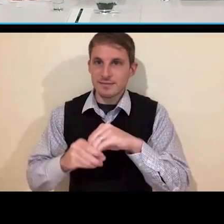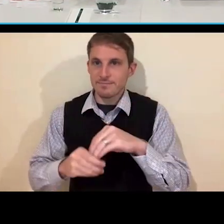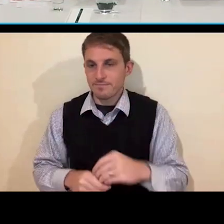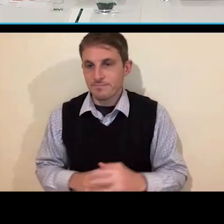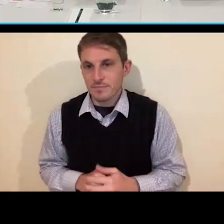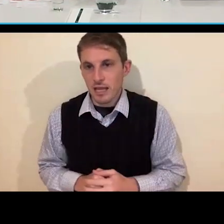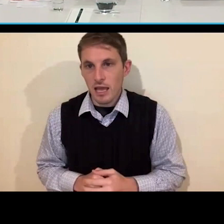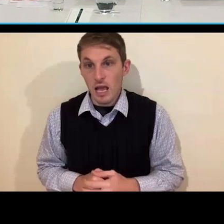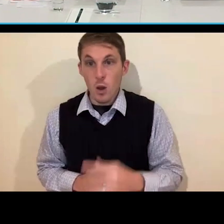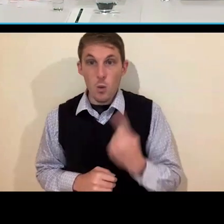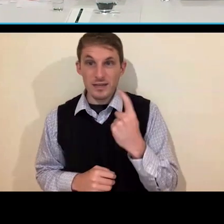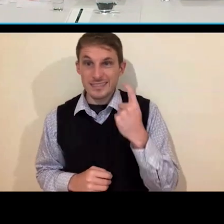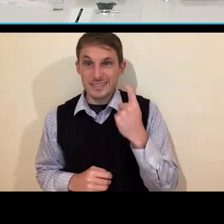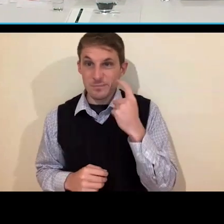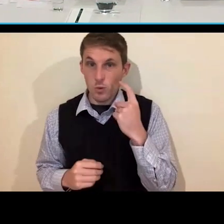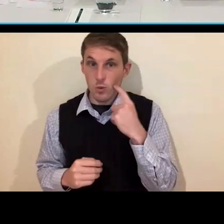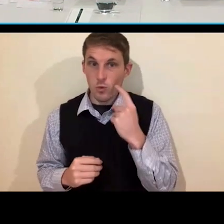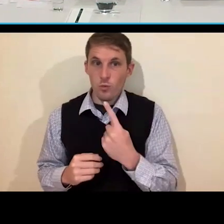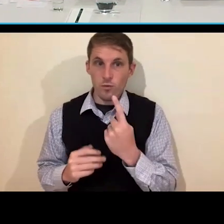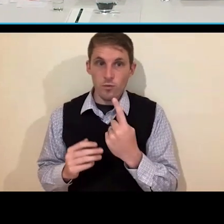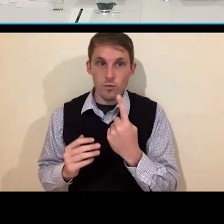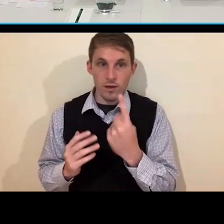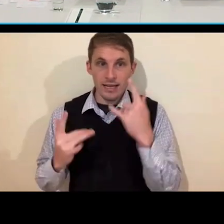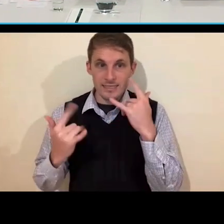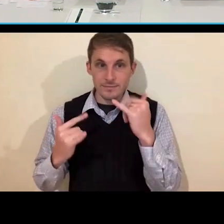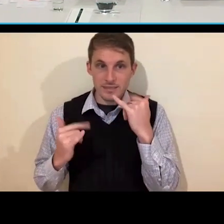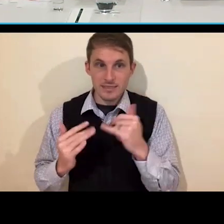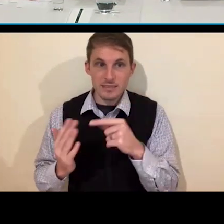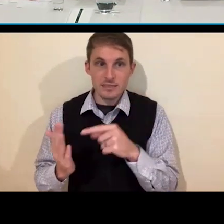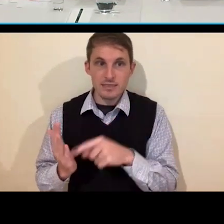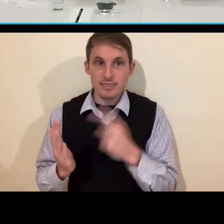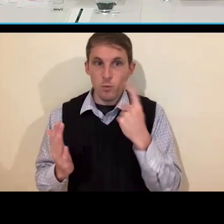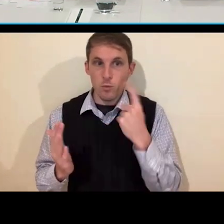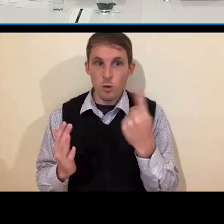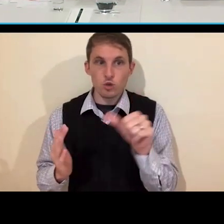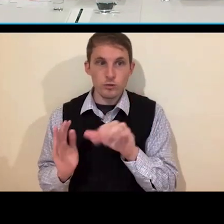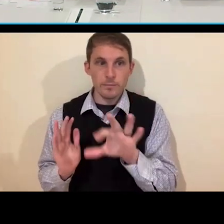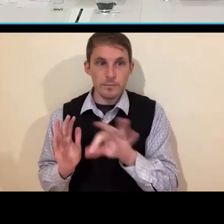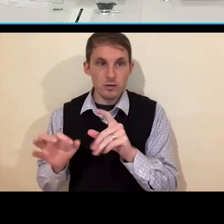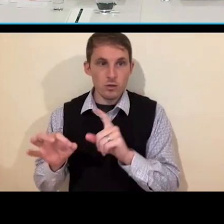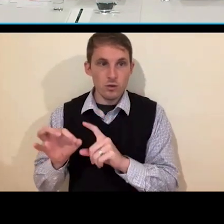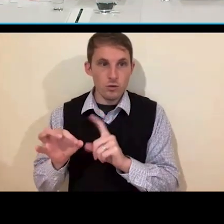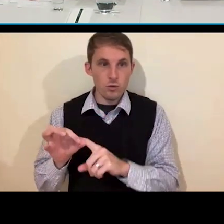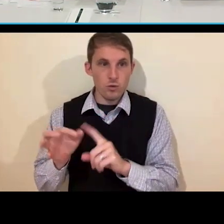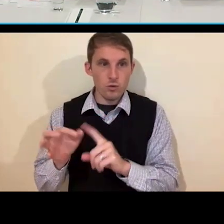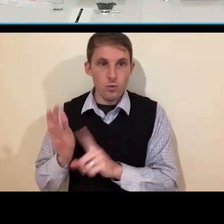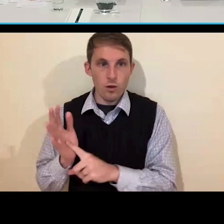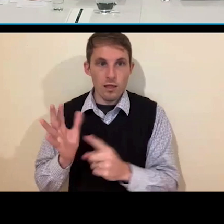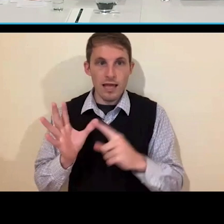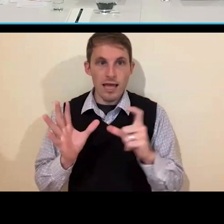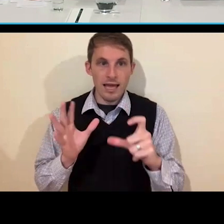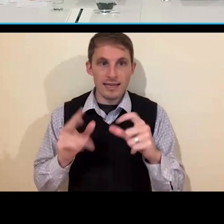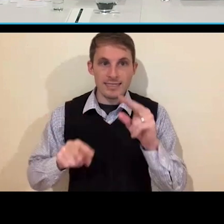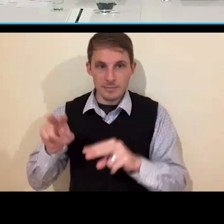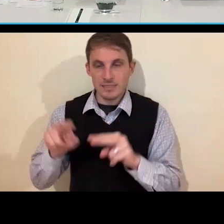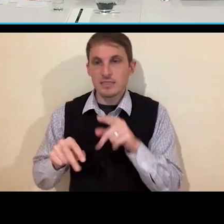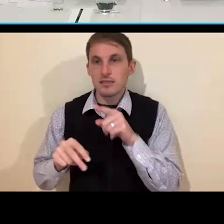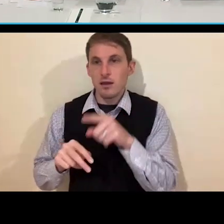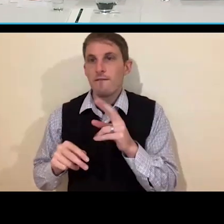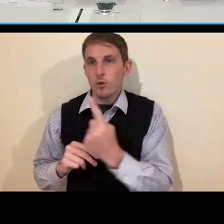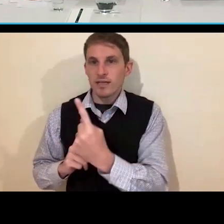suitable version of the QUALAC assessment should be selected and offered for each care recipient to